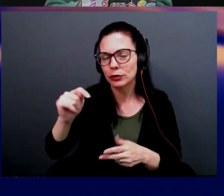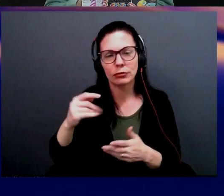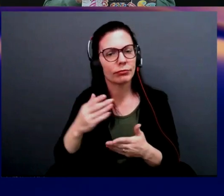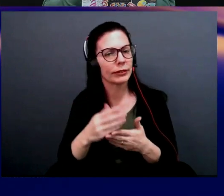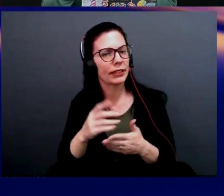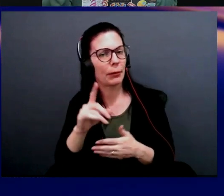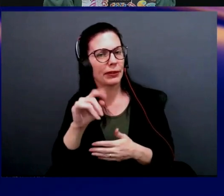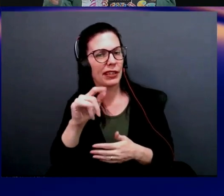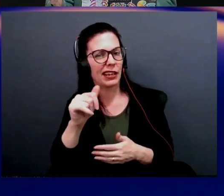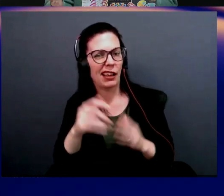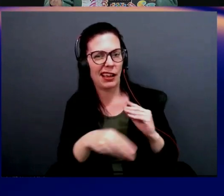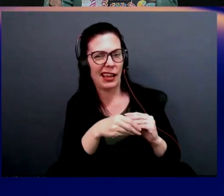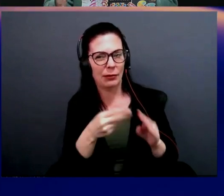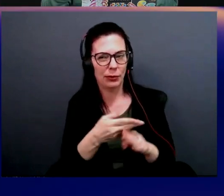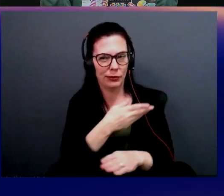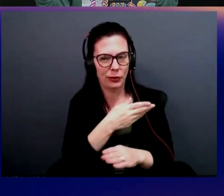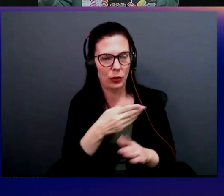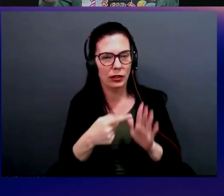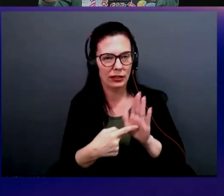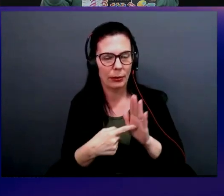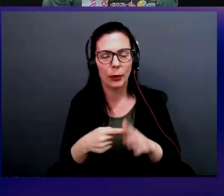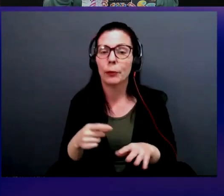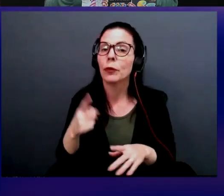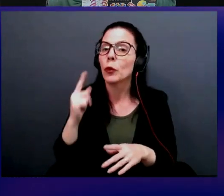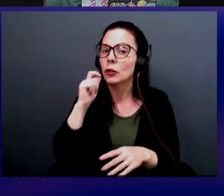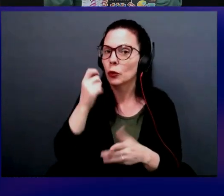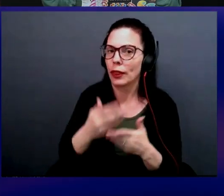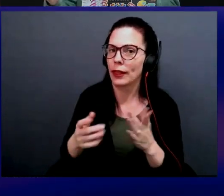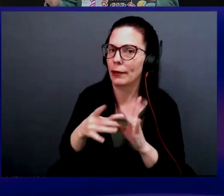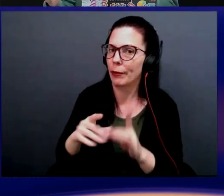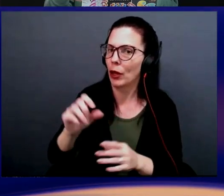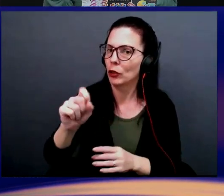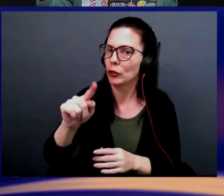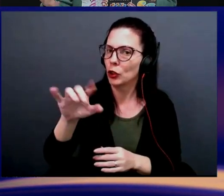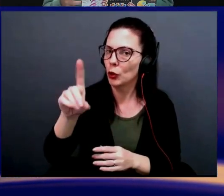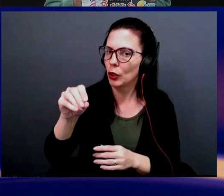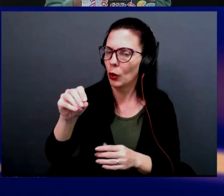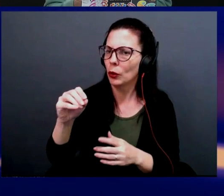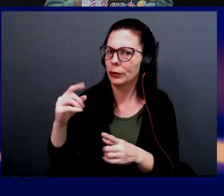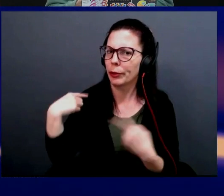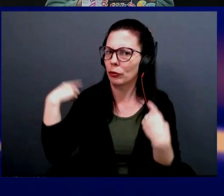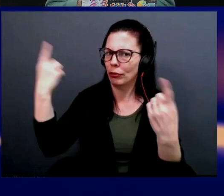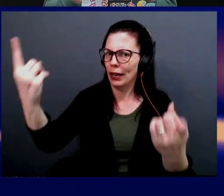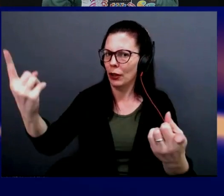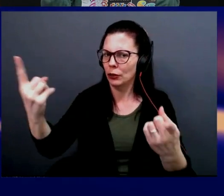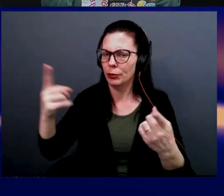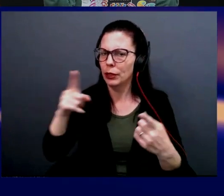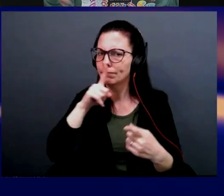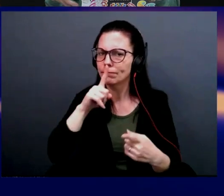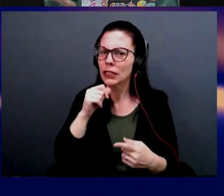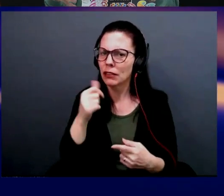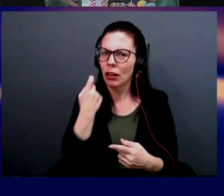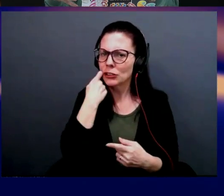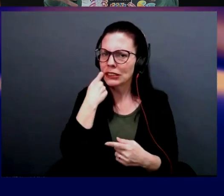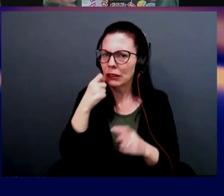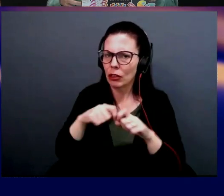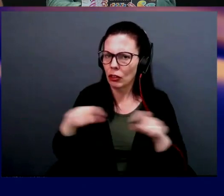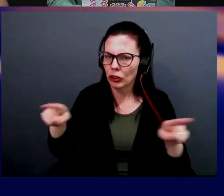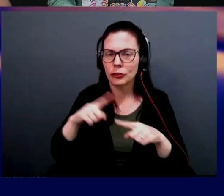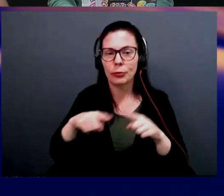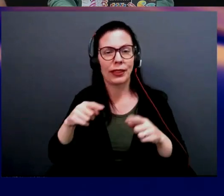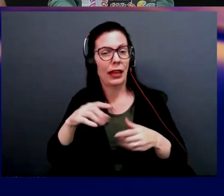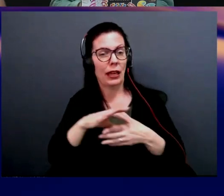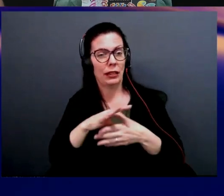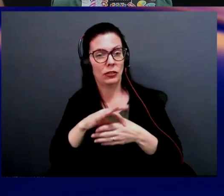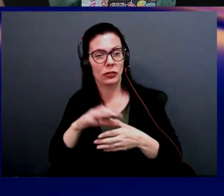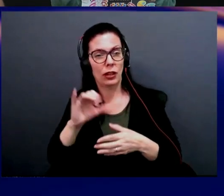before this. This is also one of the cool things about Studio that has been around for a while that we didn't like launch recently, but the content management system. So